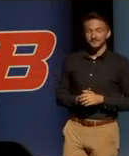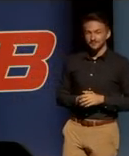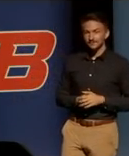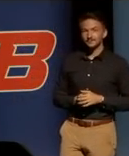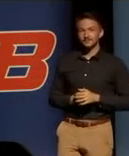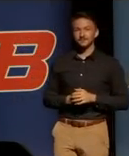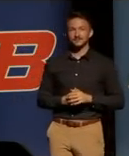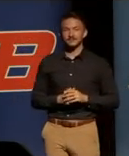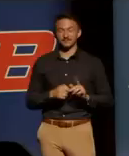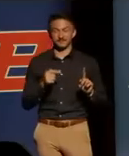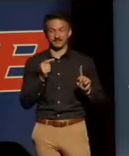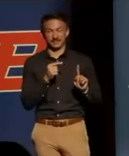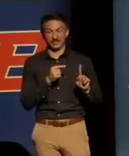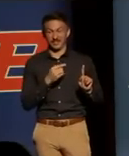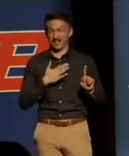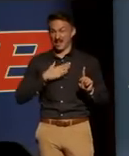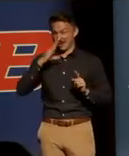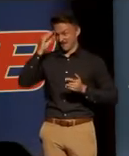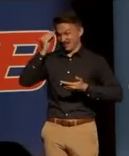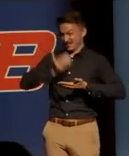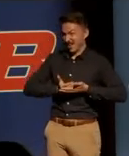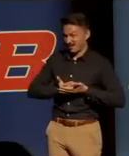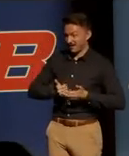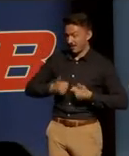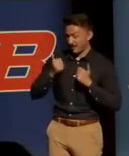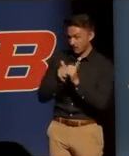And she and my son are the people who live with me.